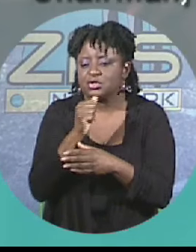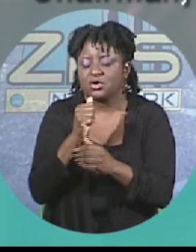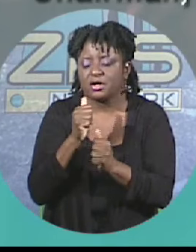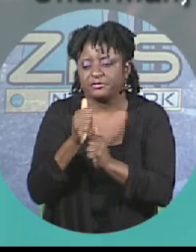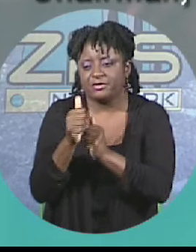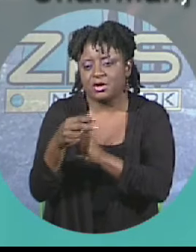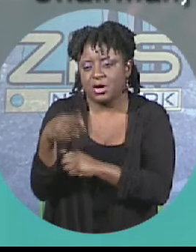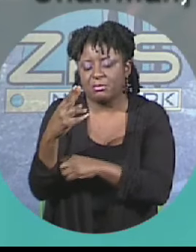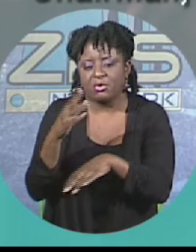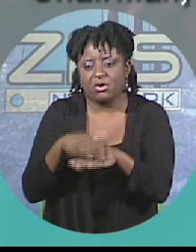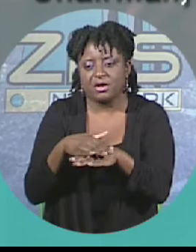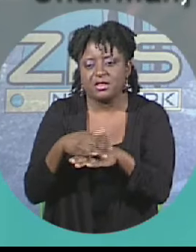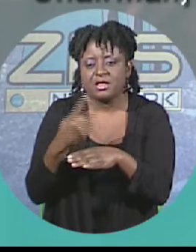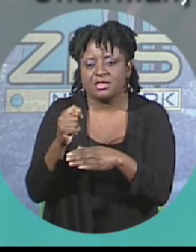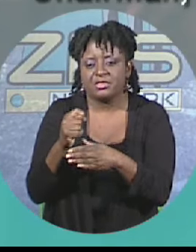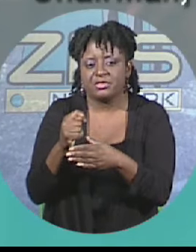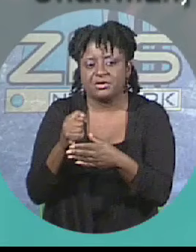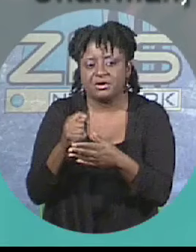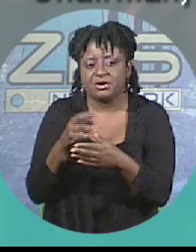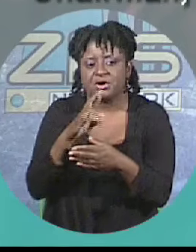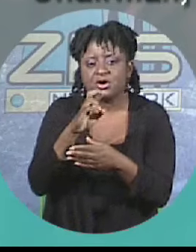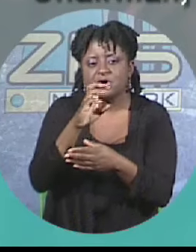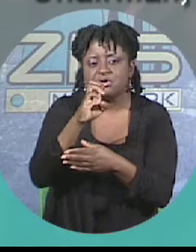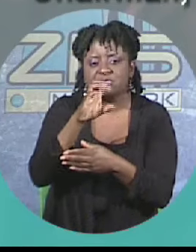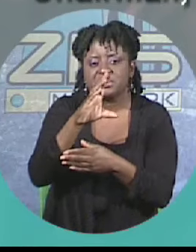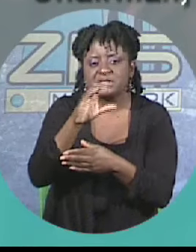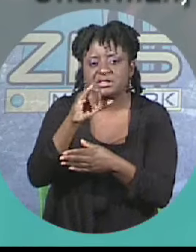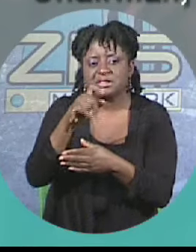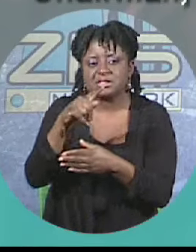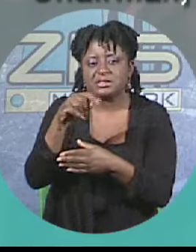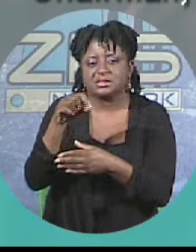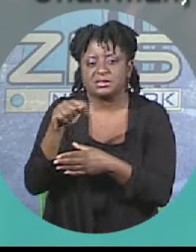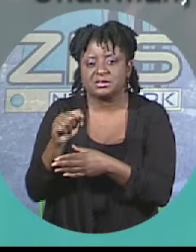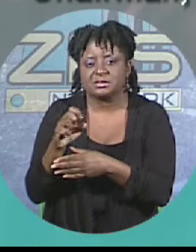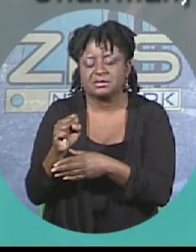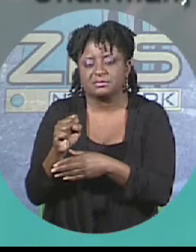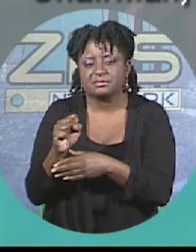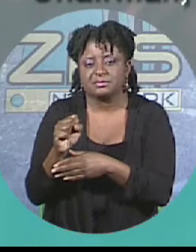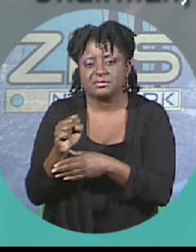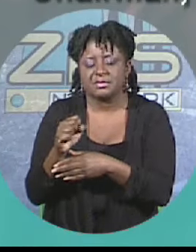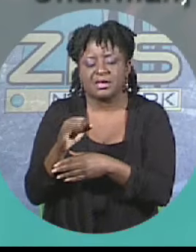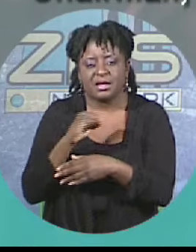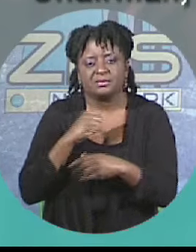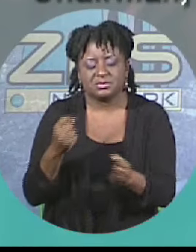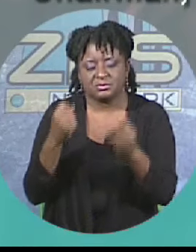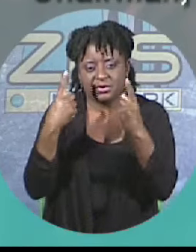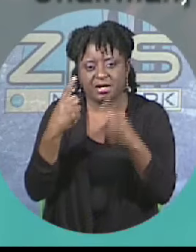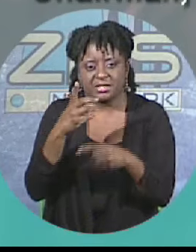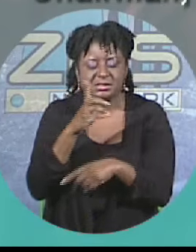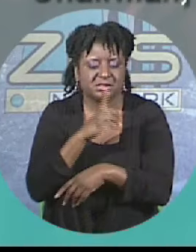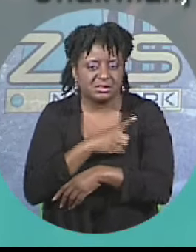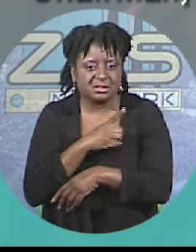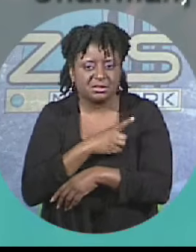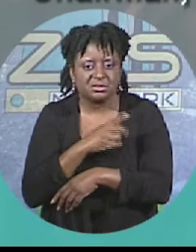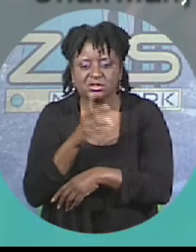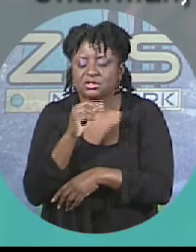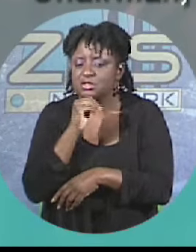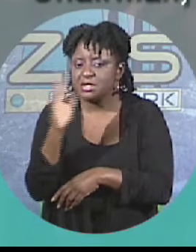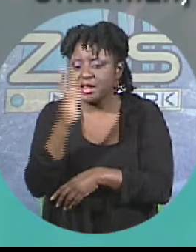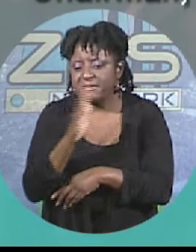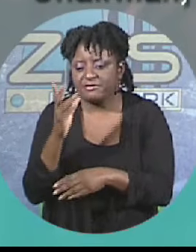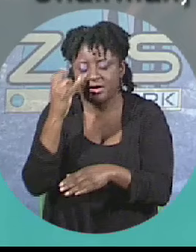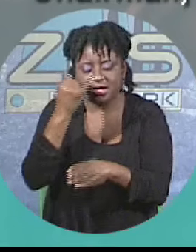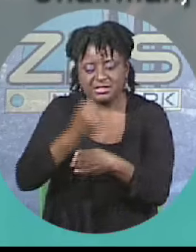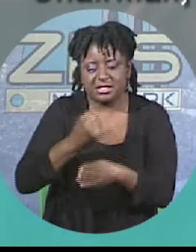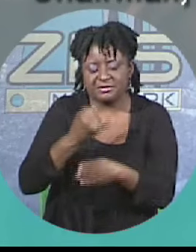interesting that Mr. De Aguilar, in his response, never identified this so-called custom broker.